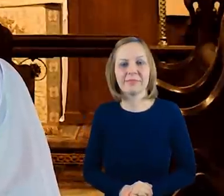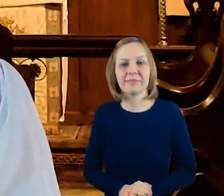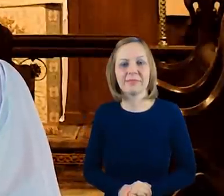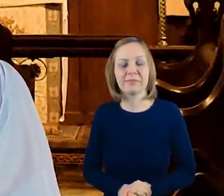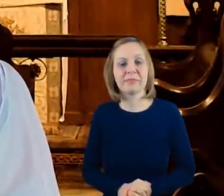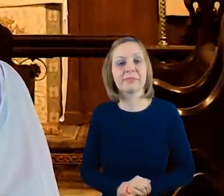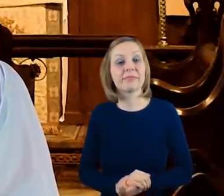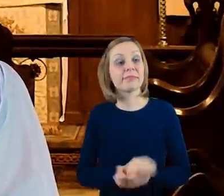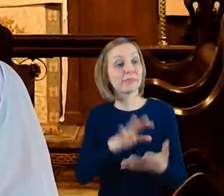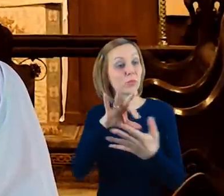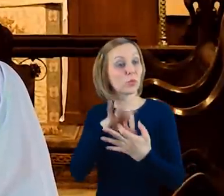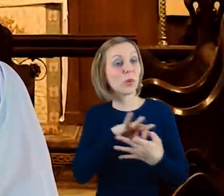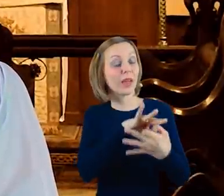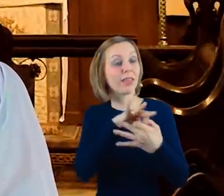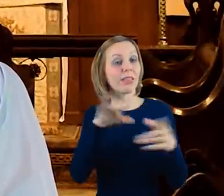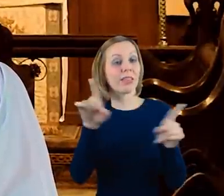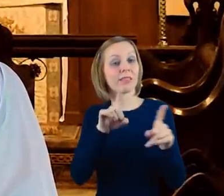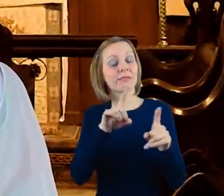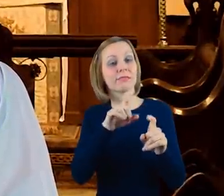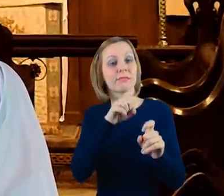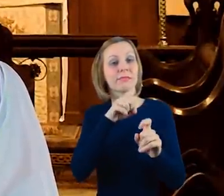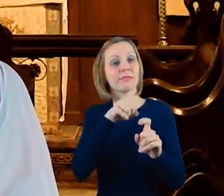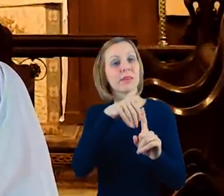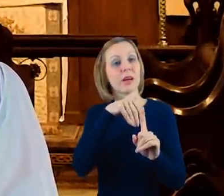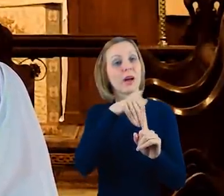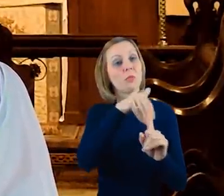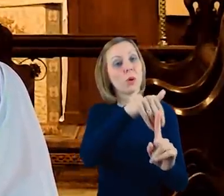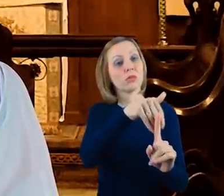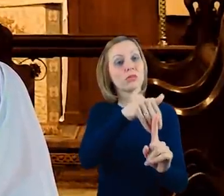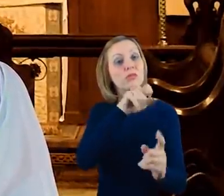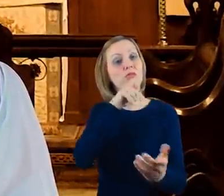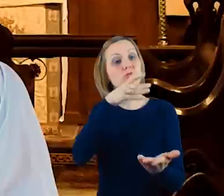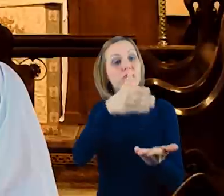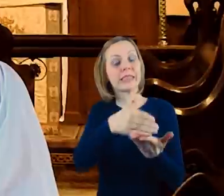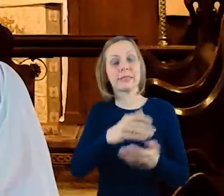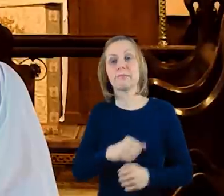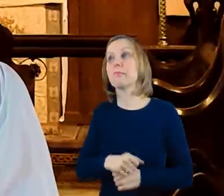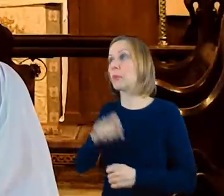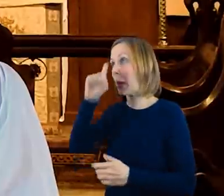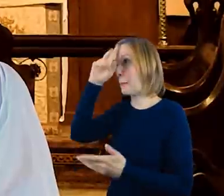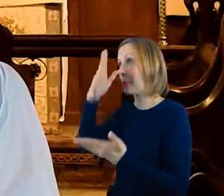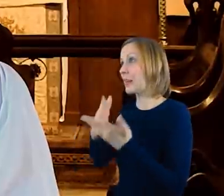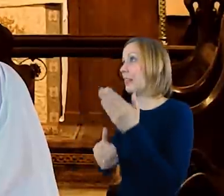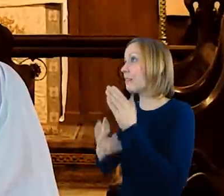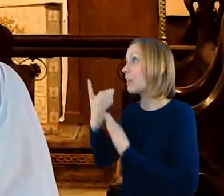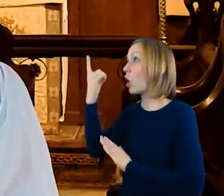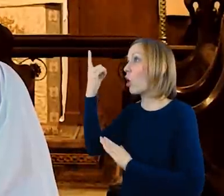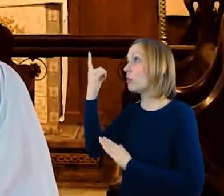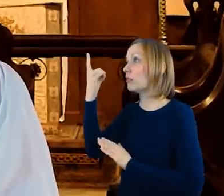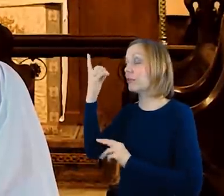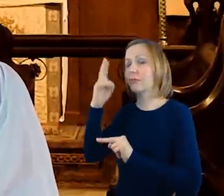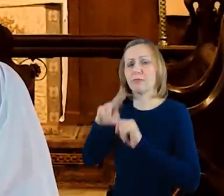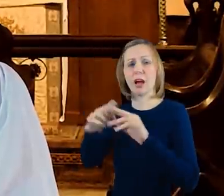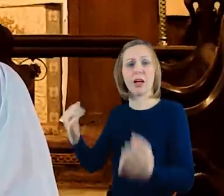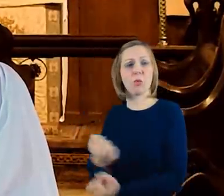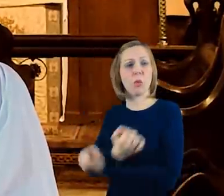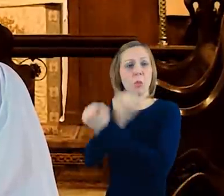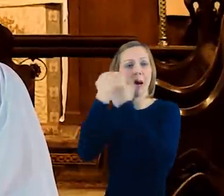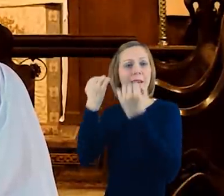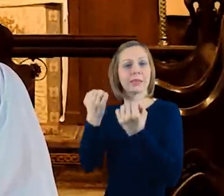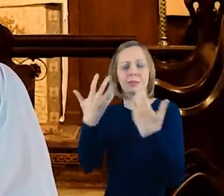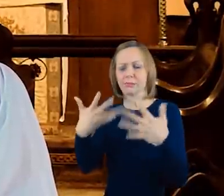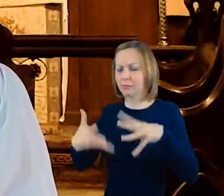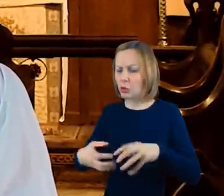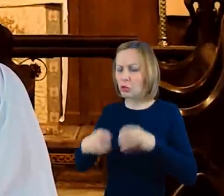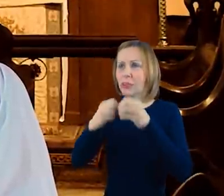we join together in the Apostles' Creed. I believe in God, the Father Almighty, creator of